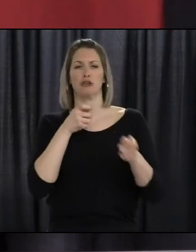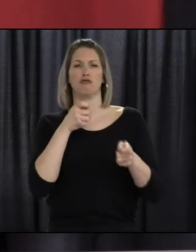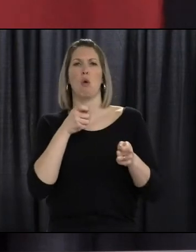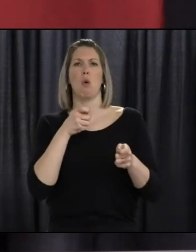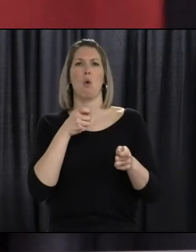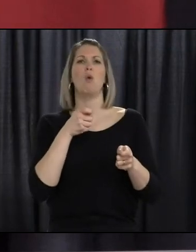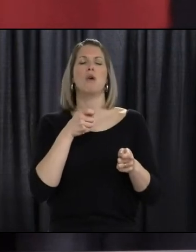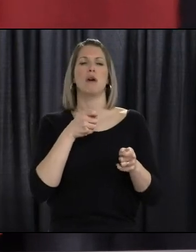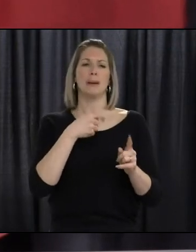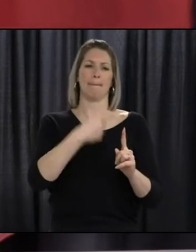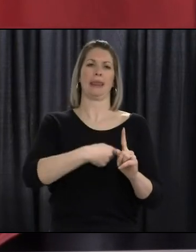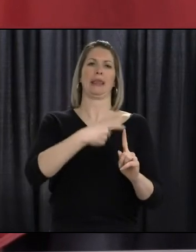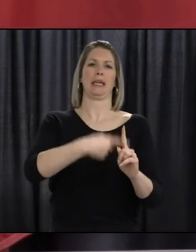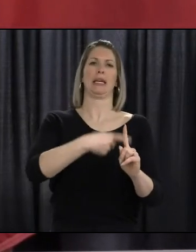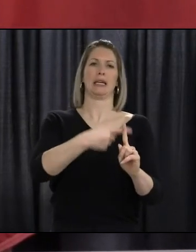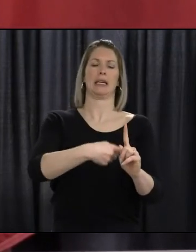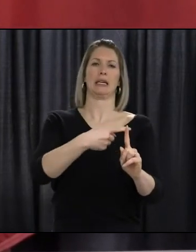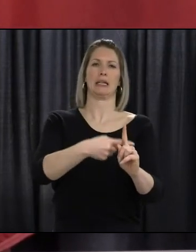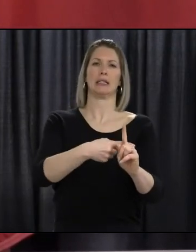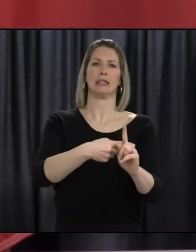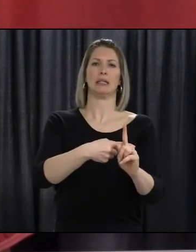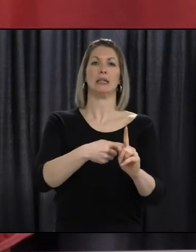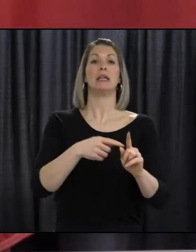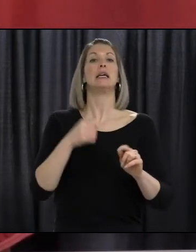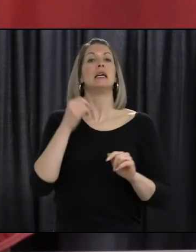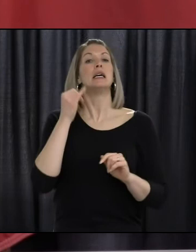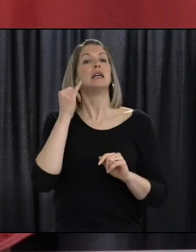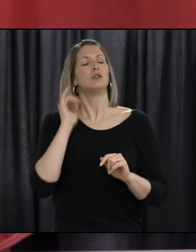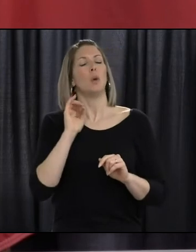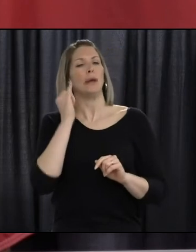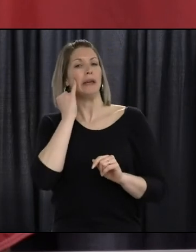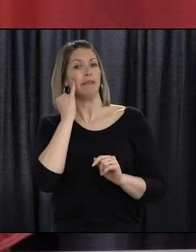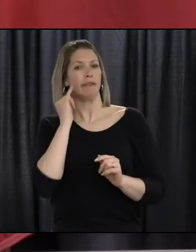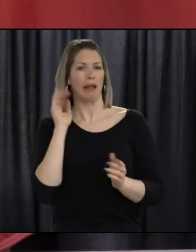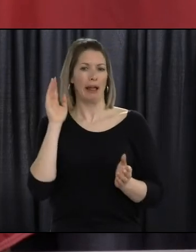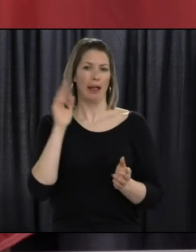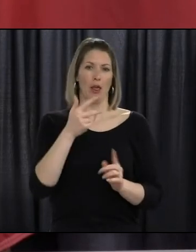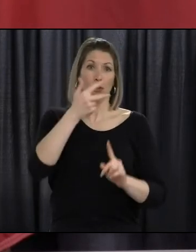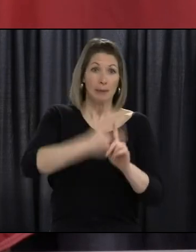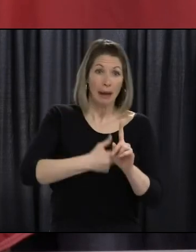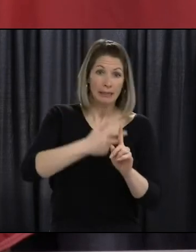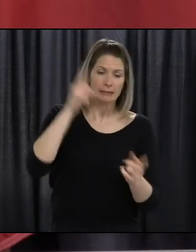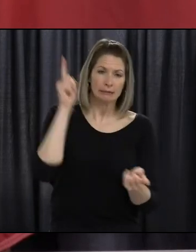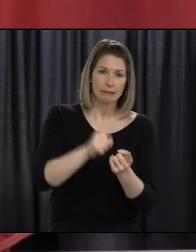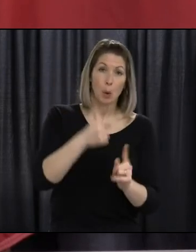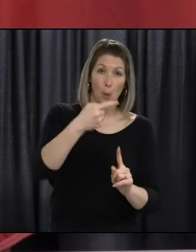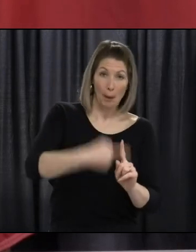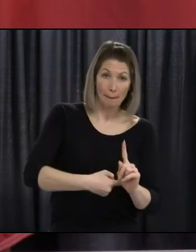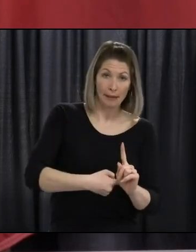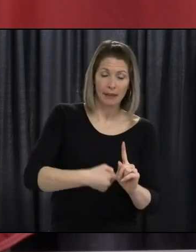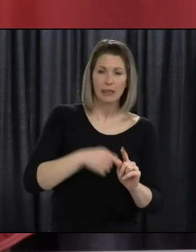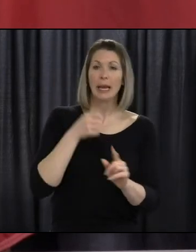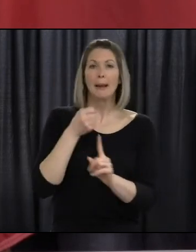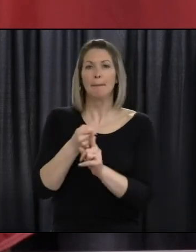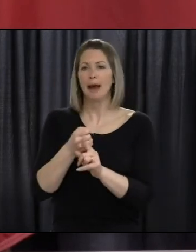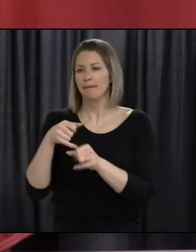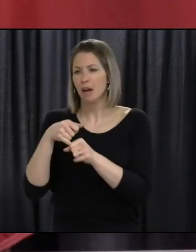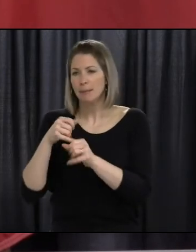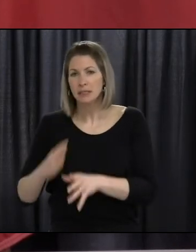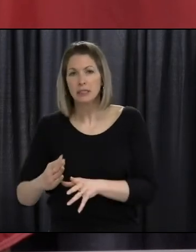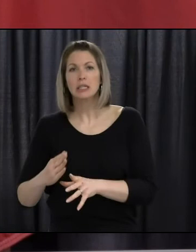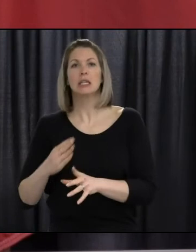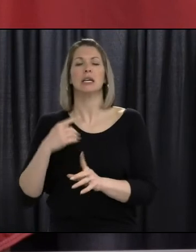need them. But also, there's an impact if you go to a 30-day supply. There's an impact on staff within the pharmacies themselves that actually